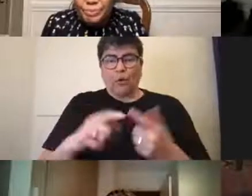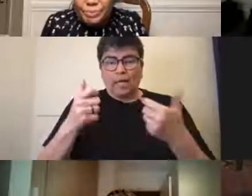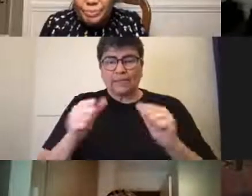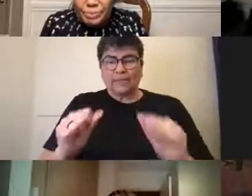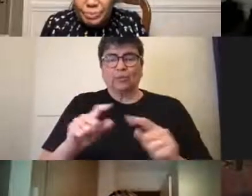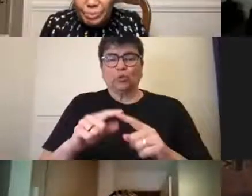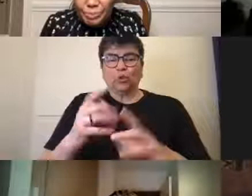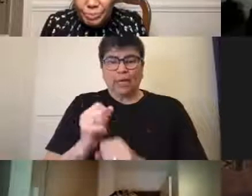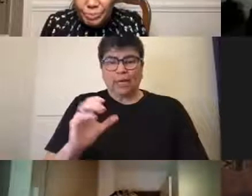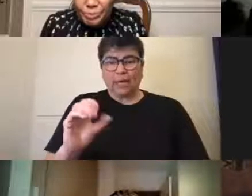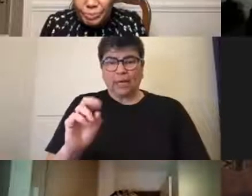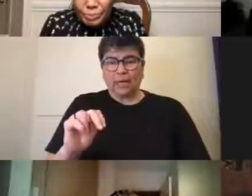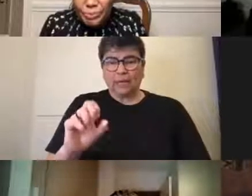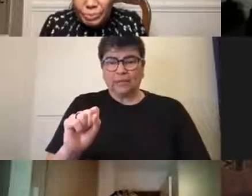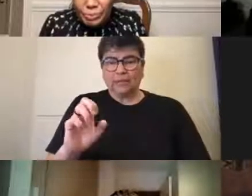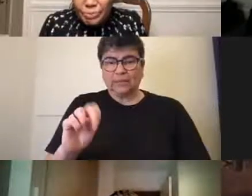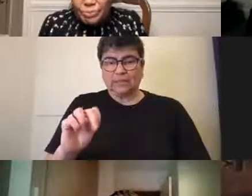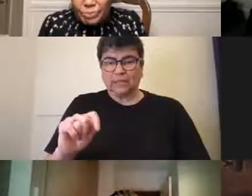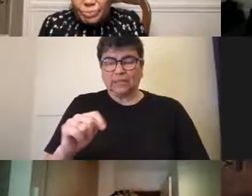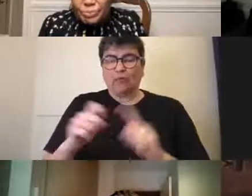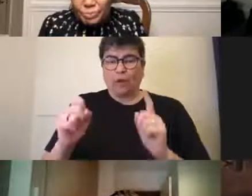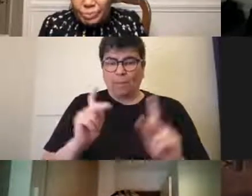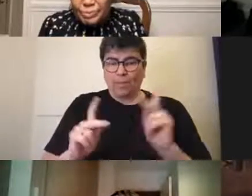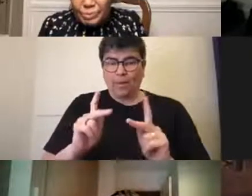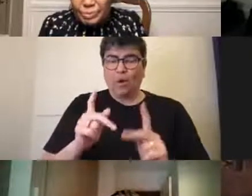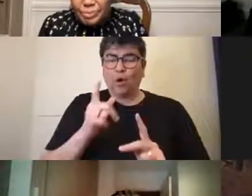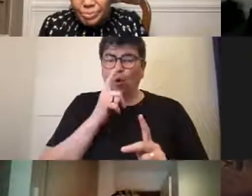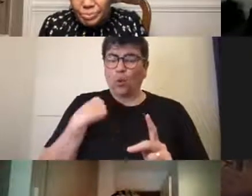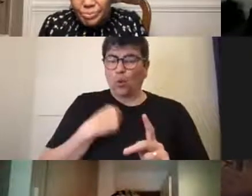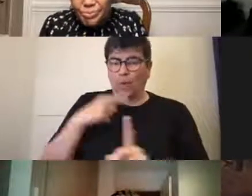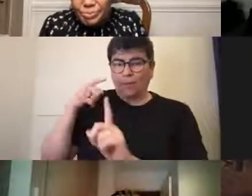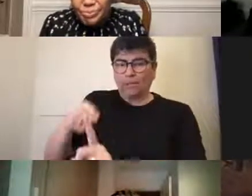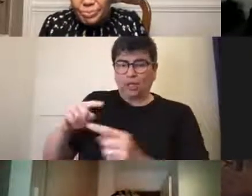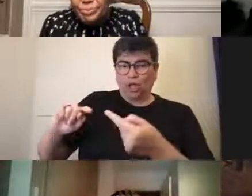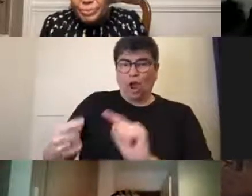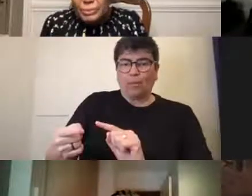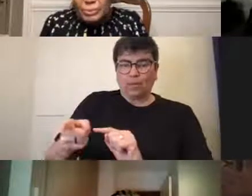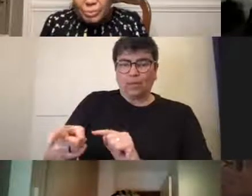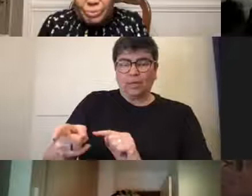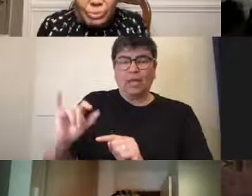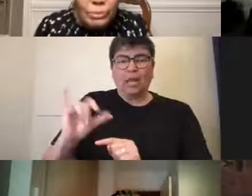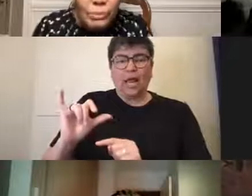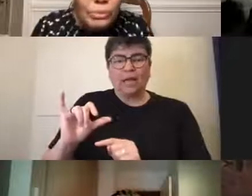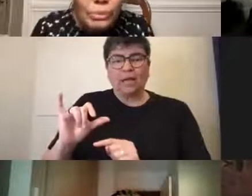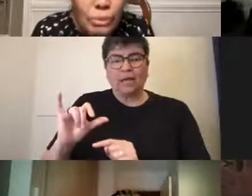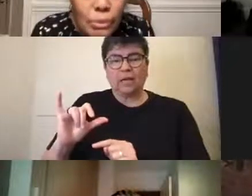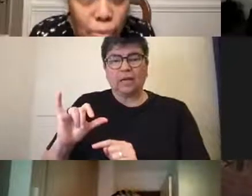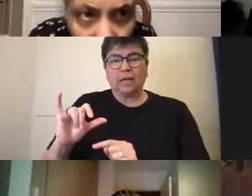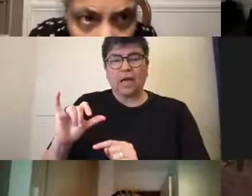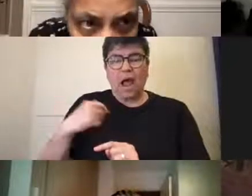get consent from people who we particularly harmed, right?